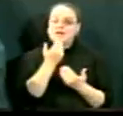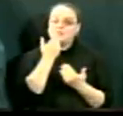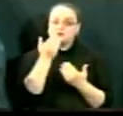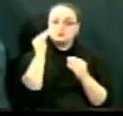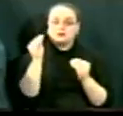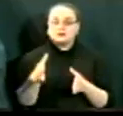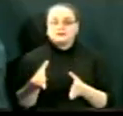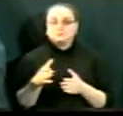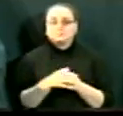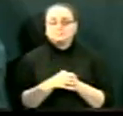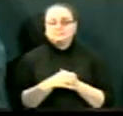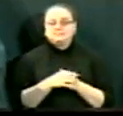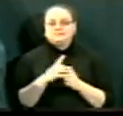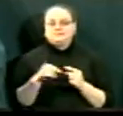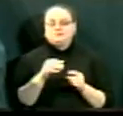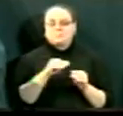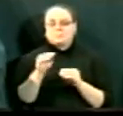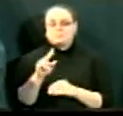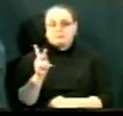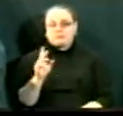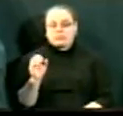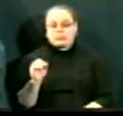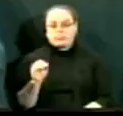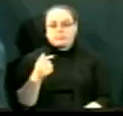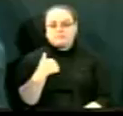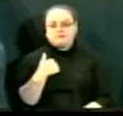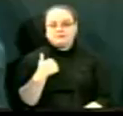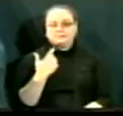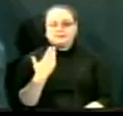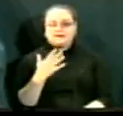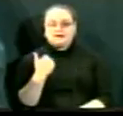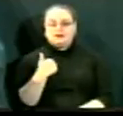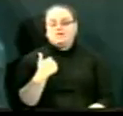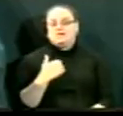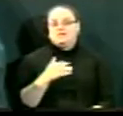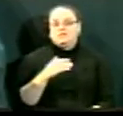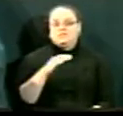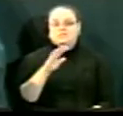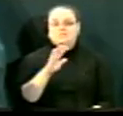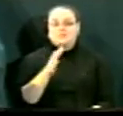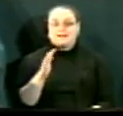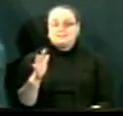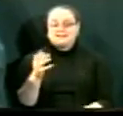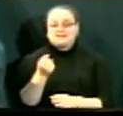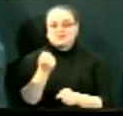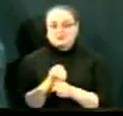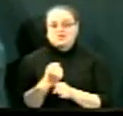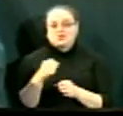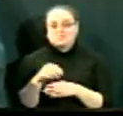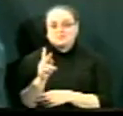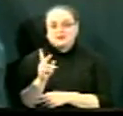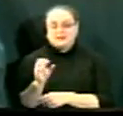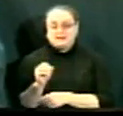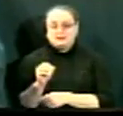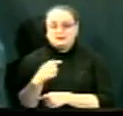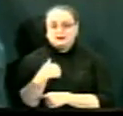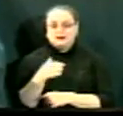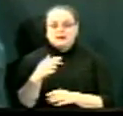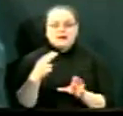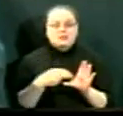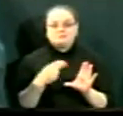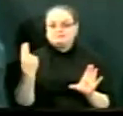teacher. When I moved to Knox County, I had 5s every single year I was in Knox County, and I walked